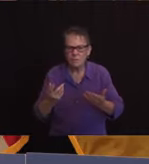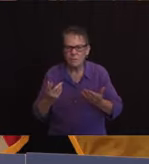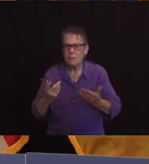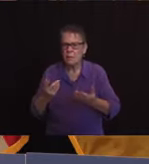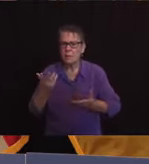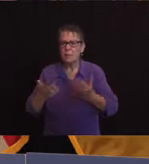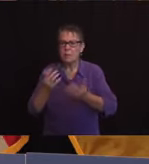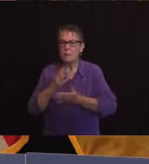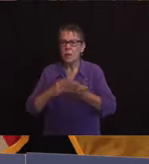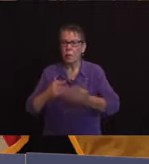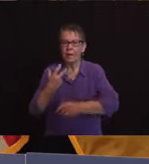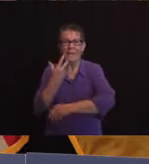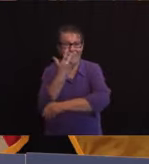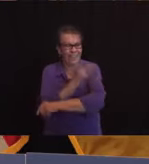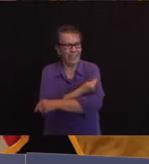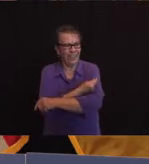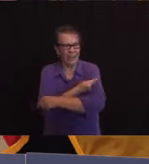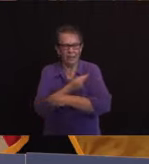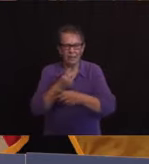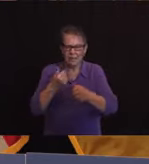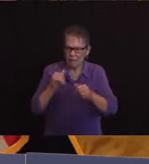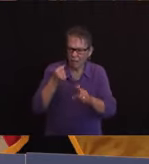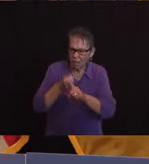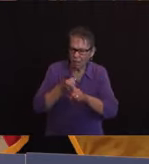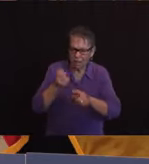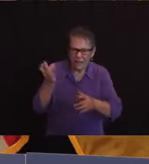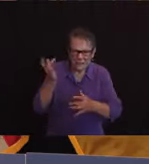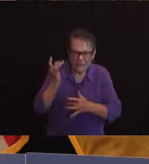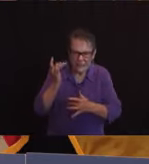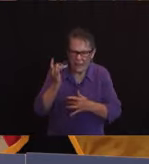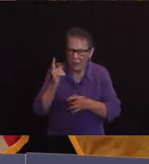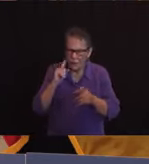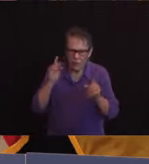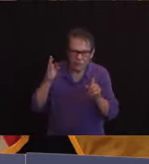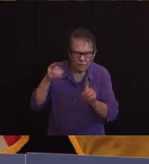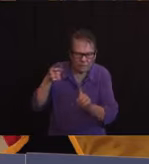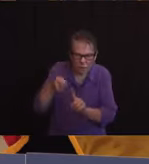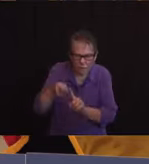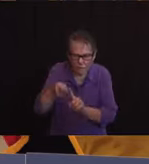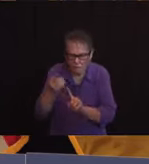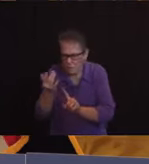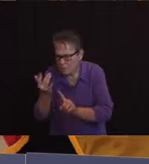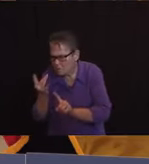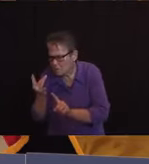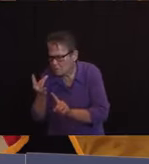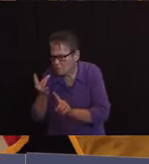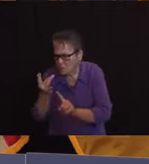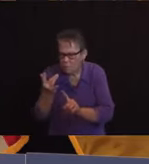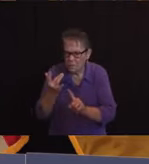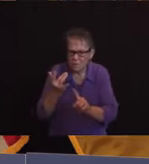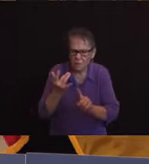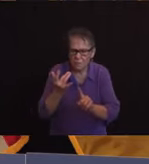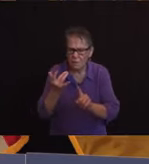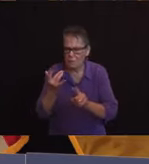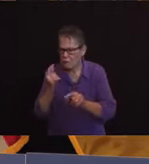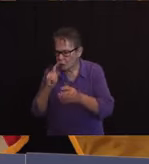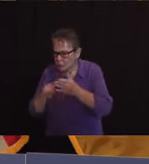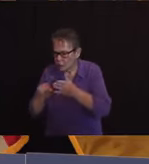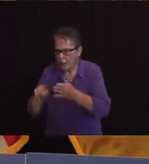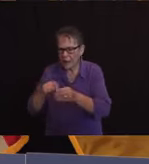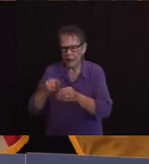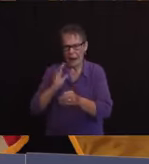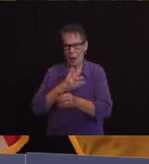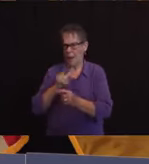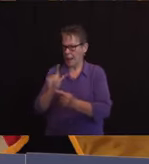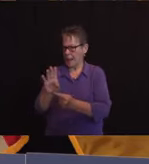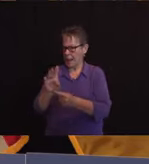take a close look at those? We do those here at our public health laboratory. The other group, and the one that I mentioned earlier that we're looking to really